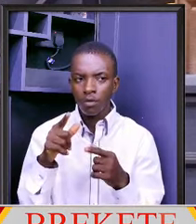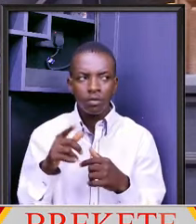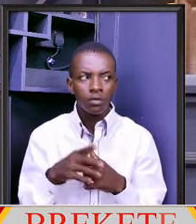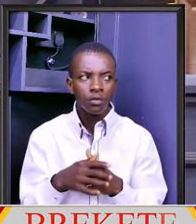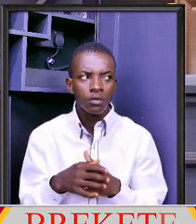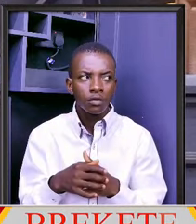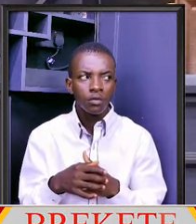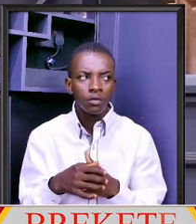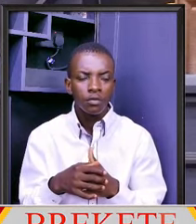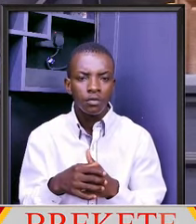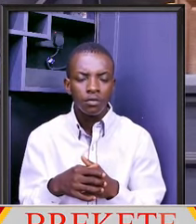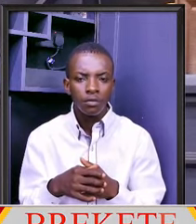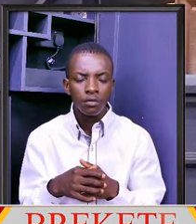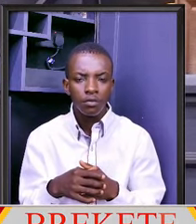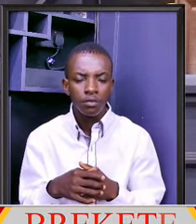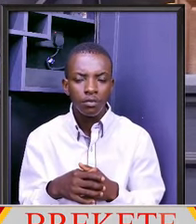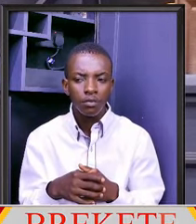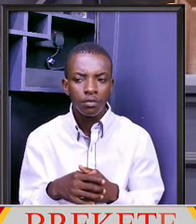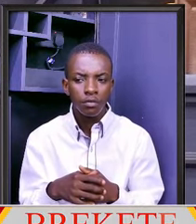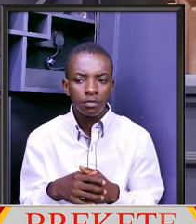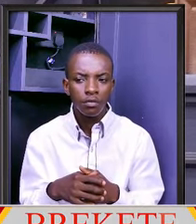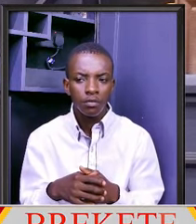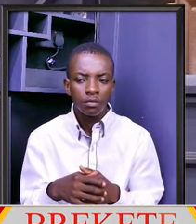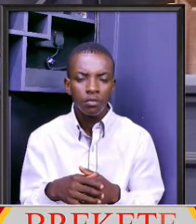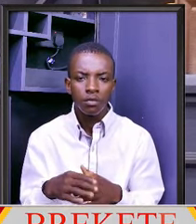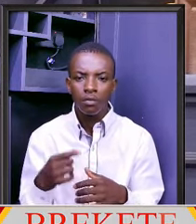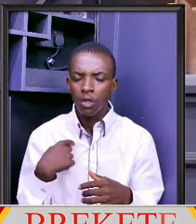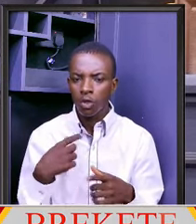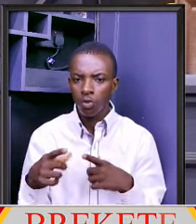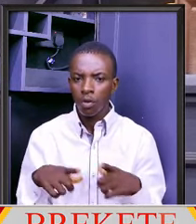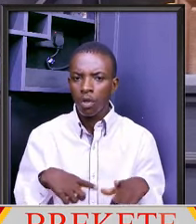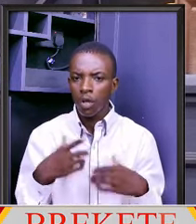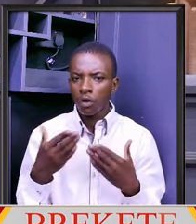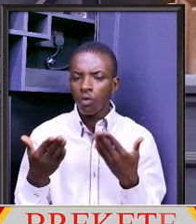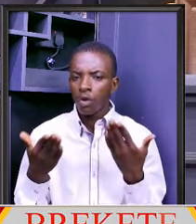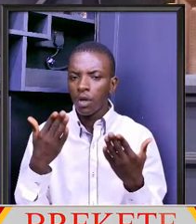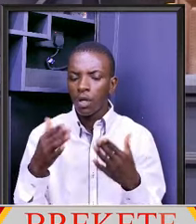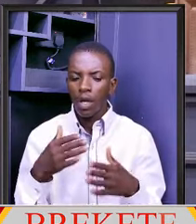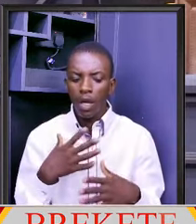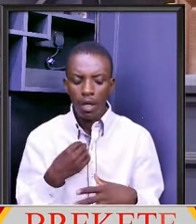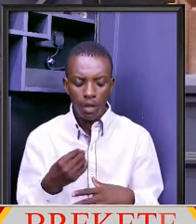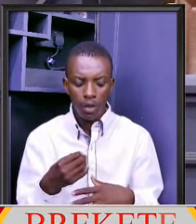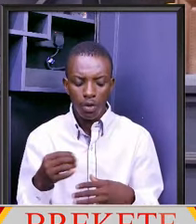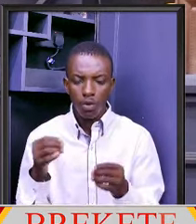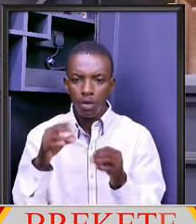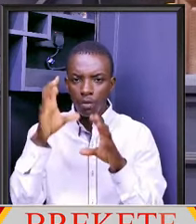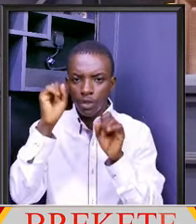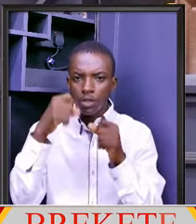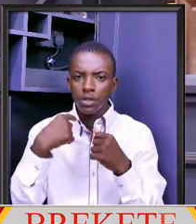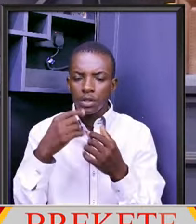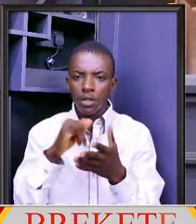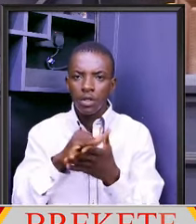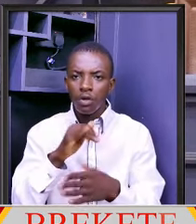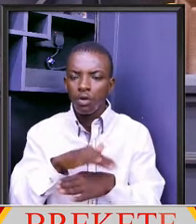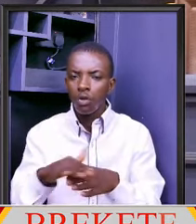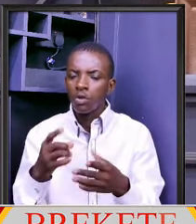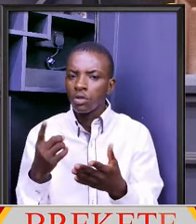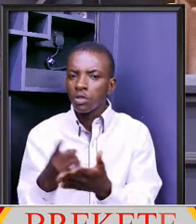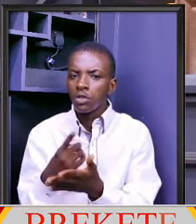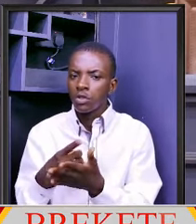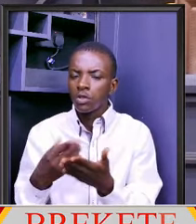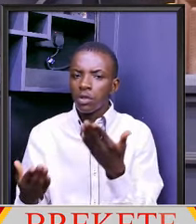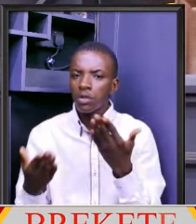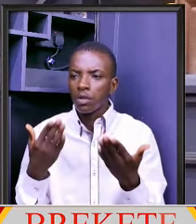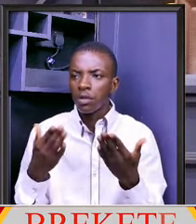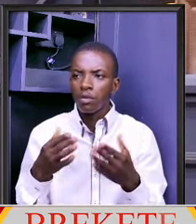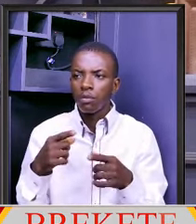don't want you to discuss it in details. Okay, me and you there live on air, and ordinary president say no one make we discuss